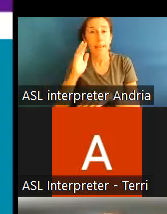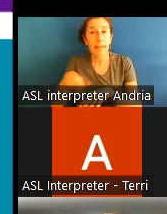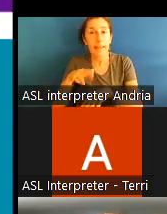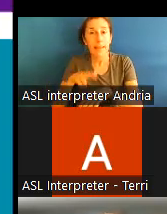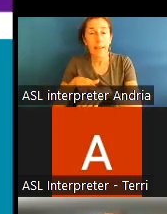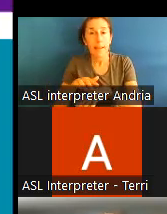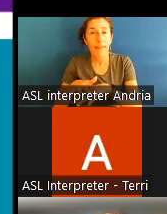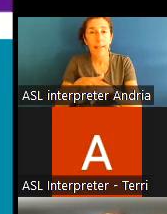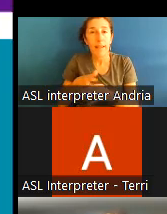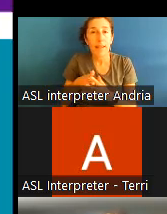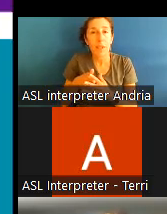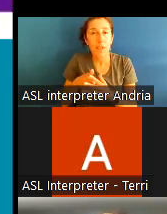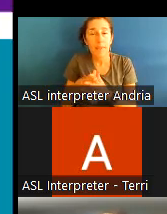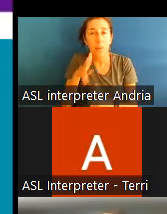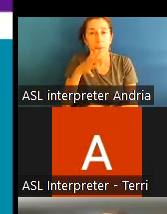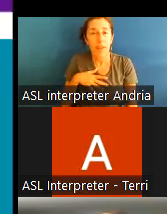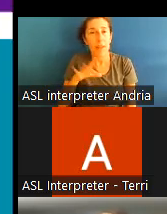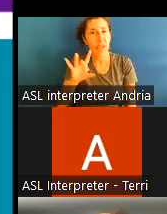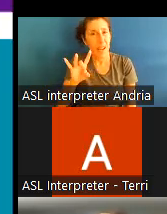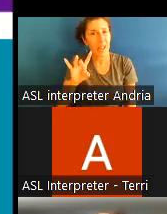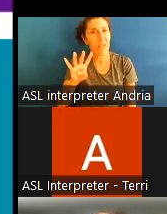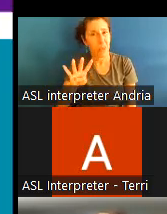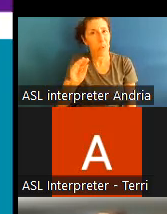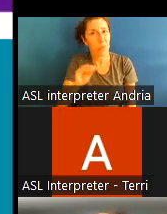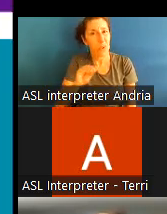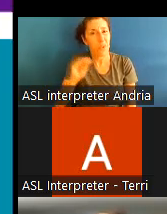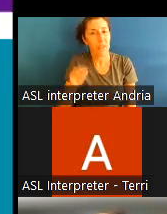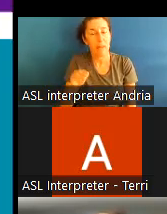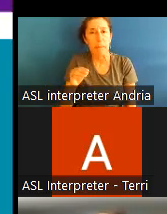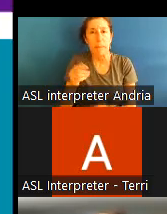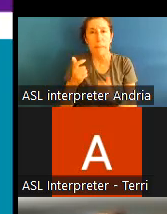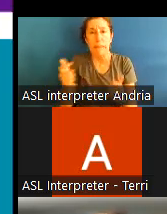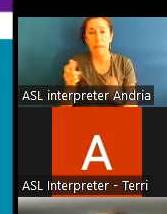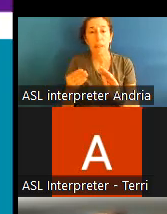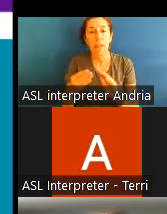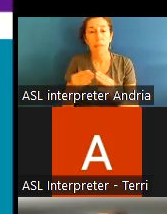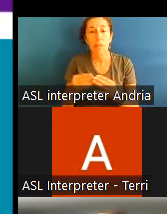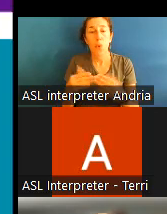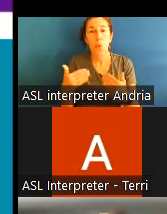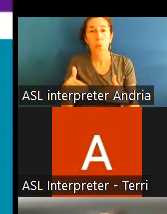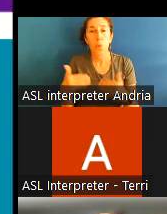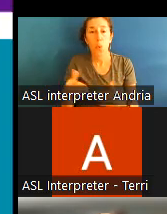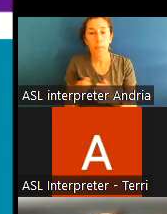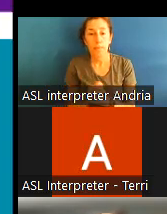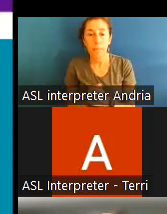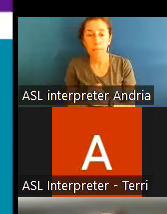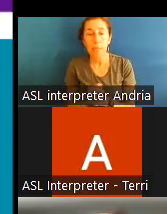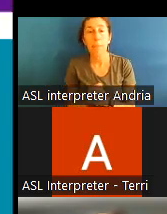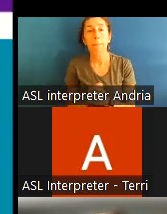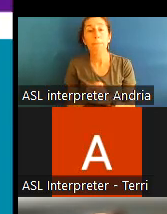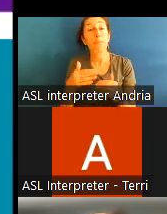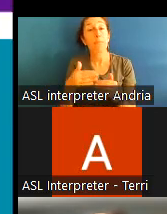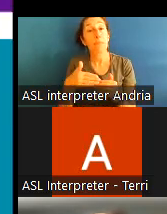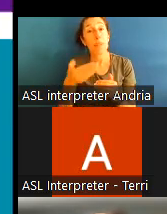84%. So we know that those are huge numbers. And if you'll go to the next slide, you'll see that there's